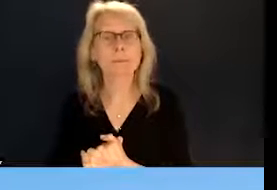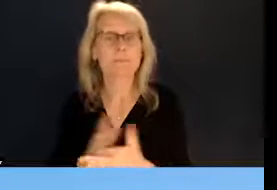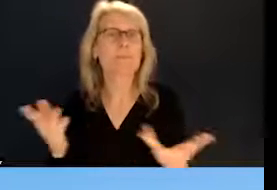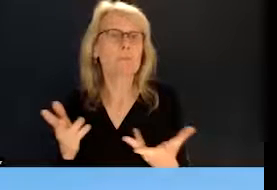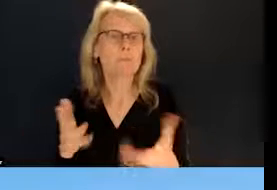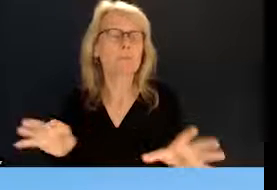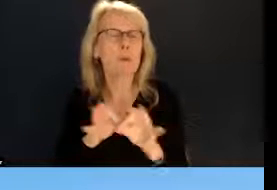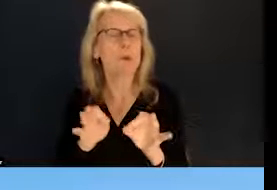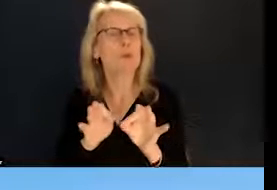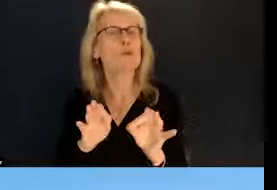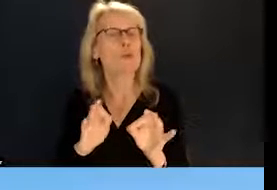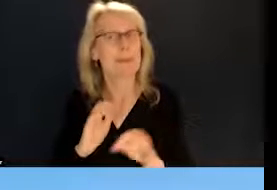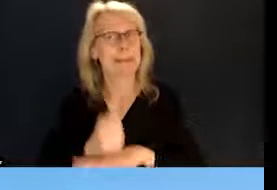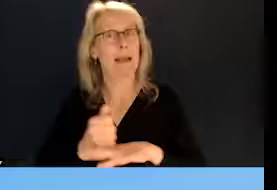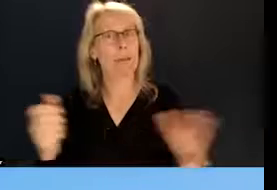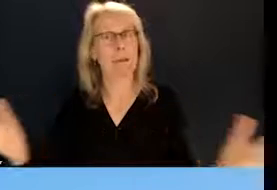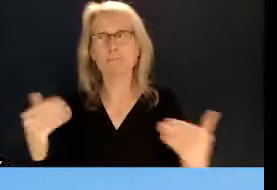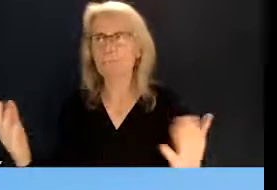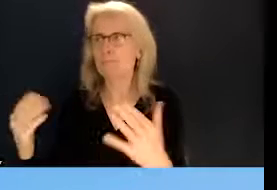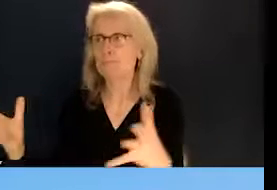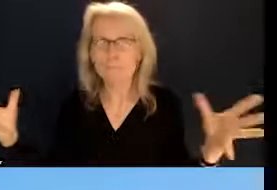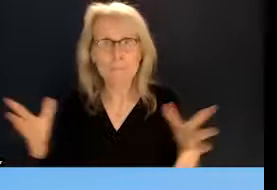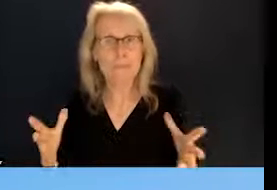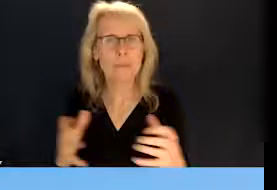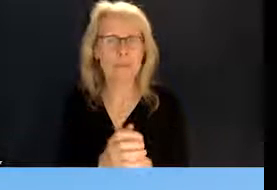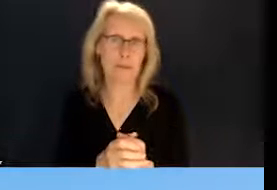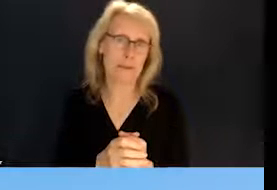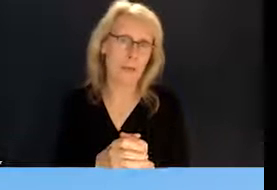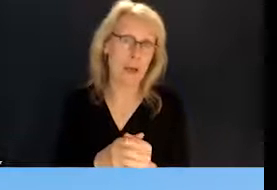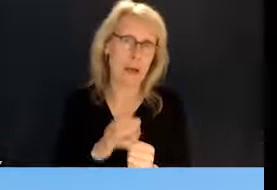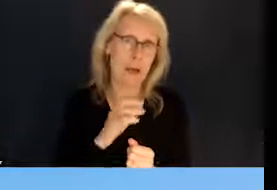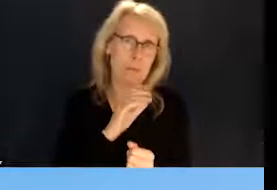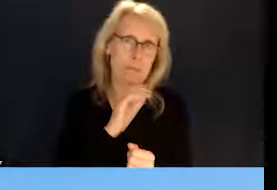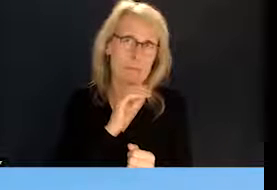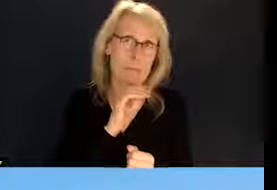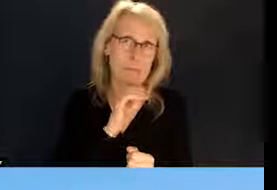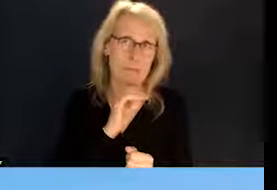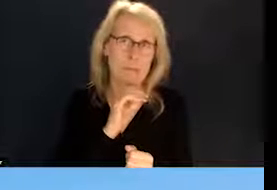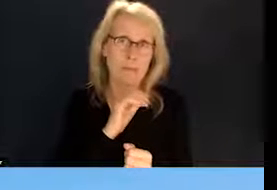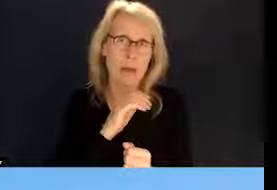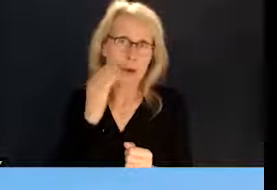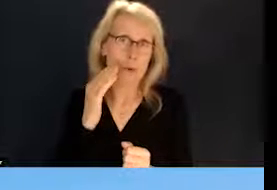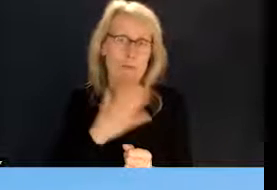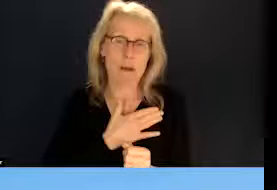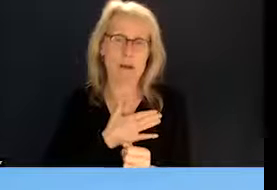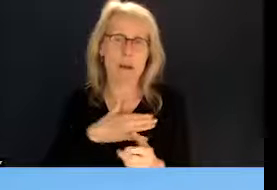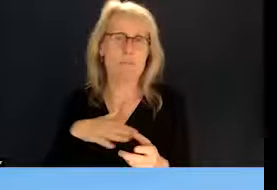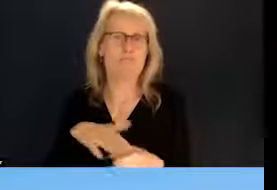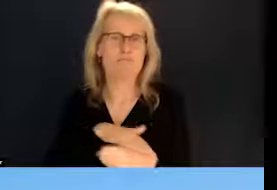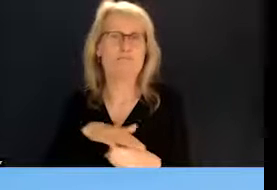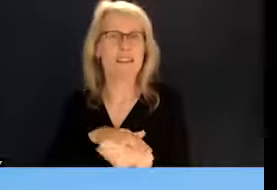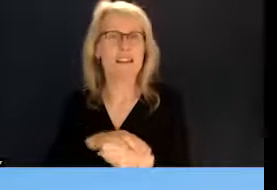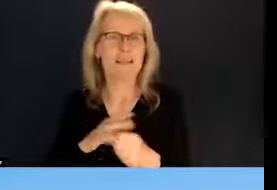So for me, as somebody who exists in this space, I know I have, albeit I'm not beyond the black hole threshold that is